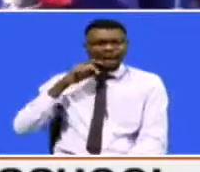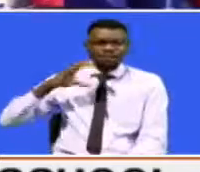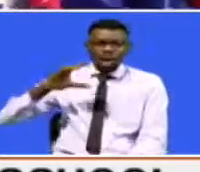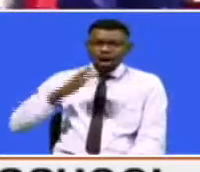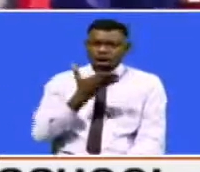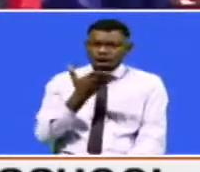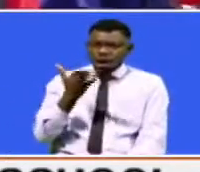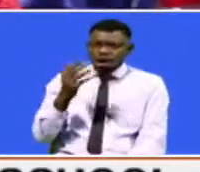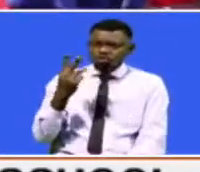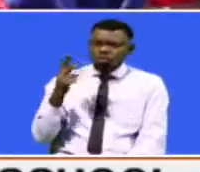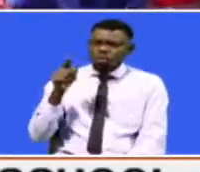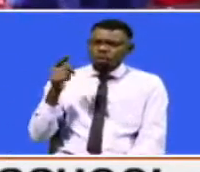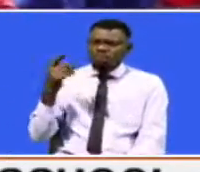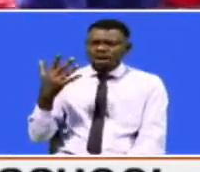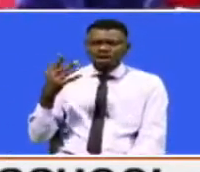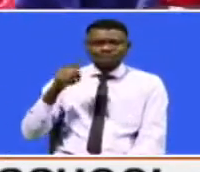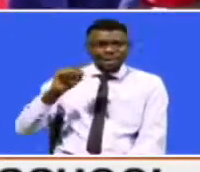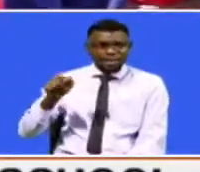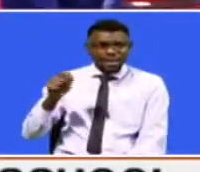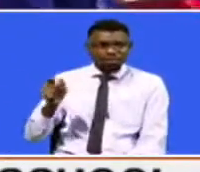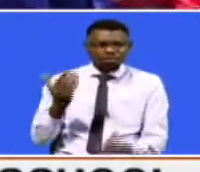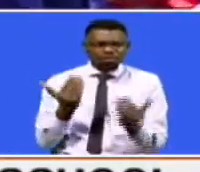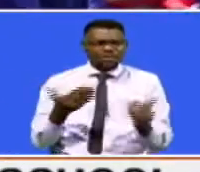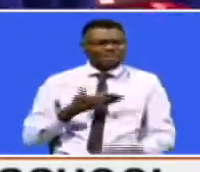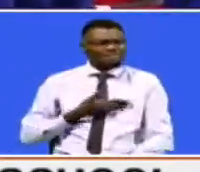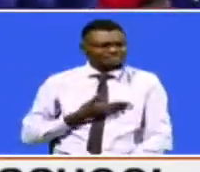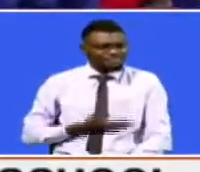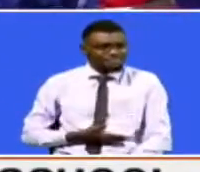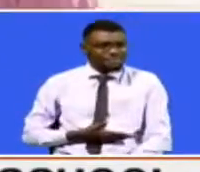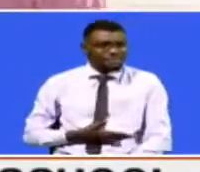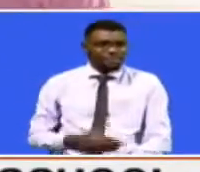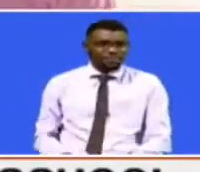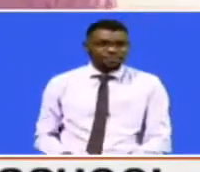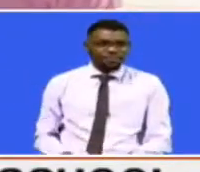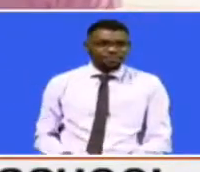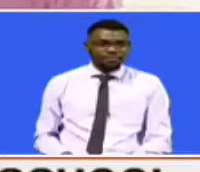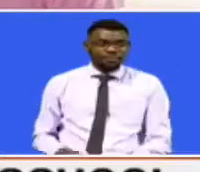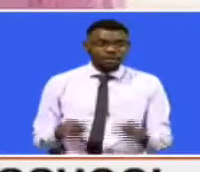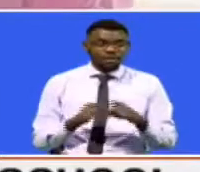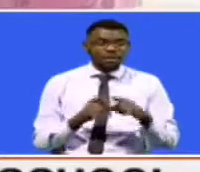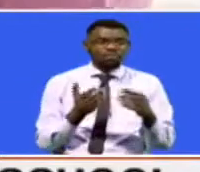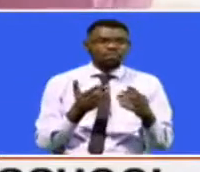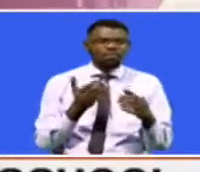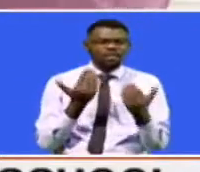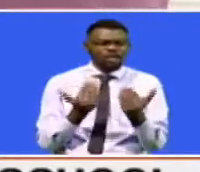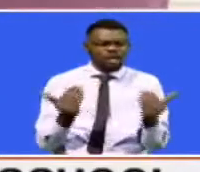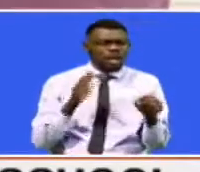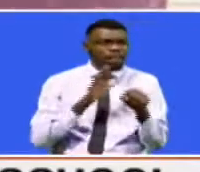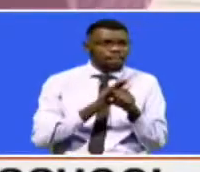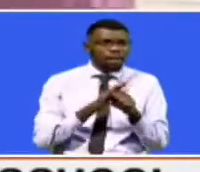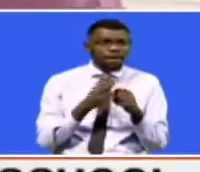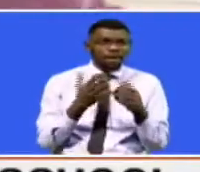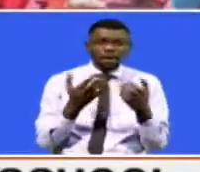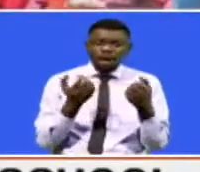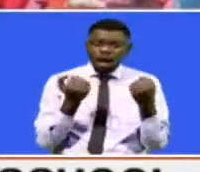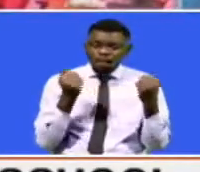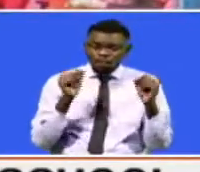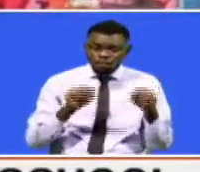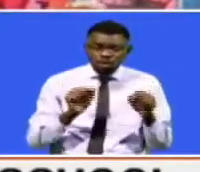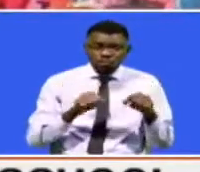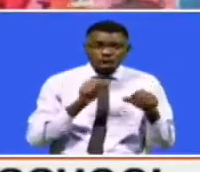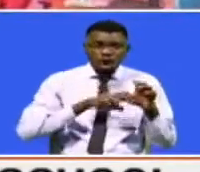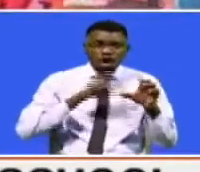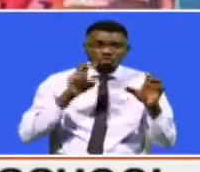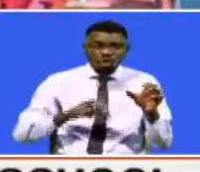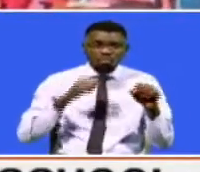with about 2.5 million children facing starvation. And with thousands of children faced with the threat of dropping out of